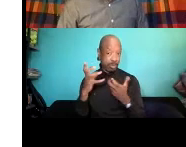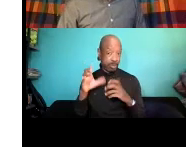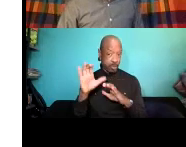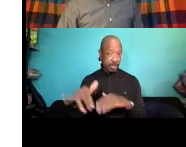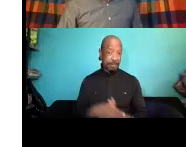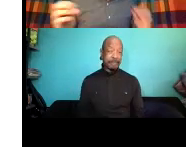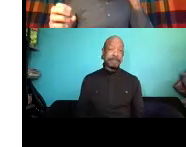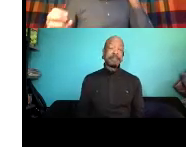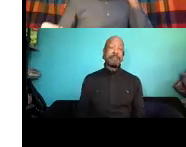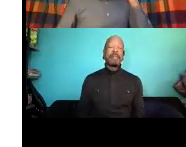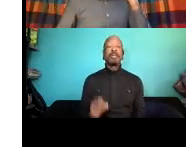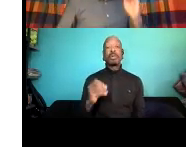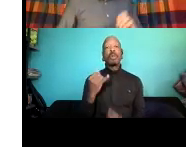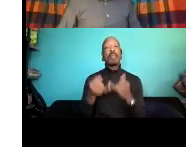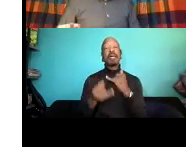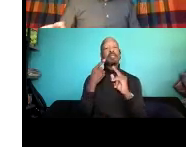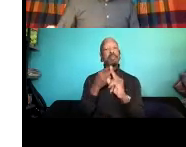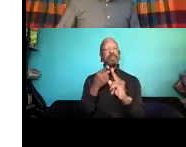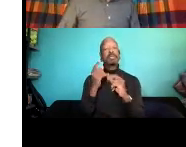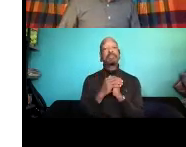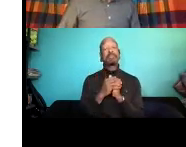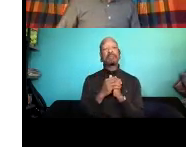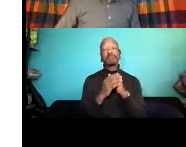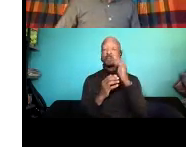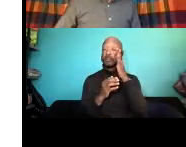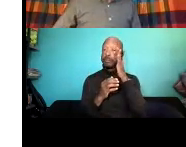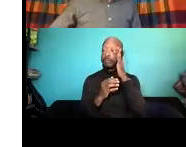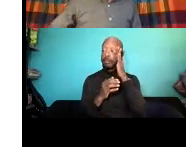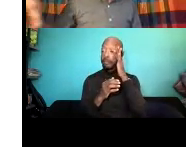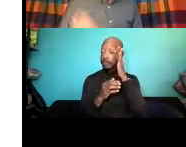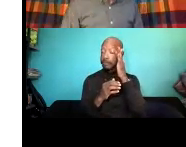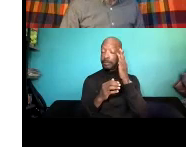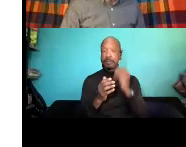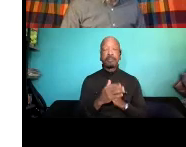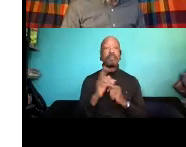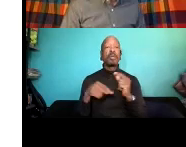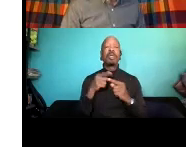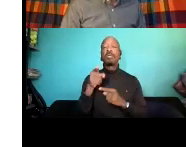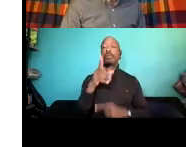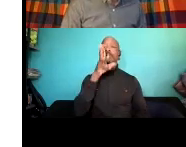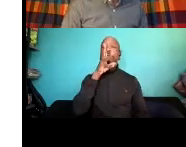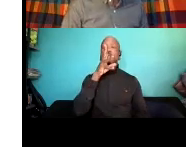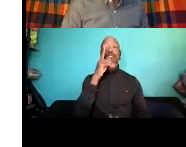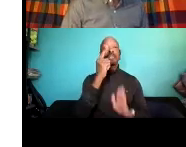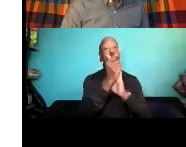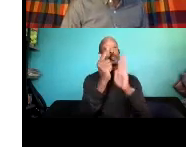So the last point I'll just come to is when you're talking to an